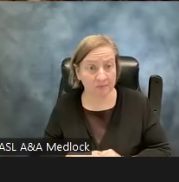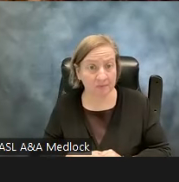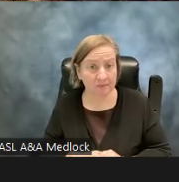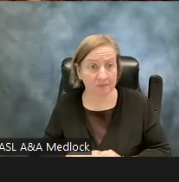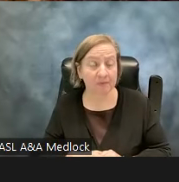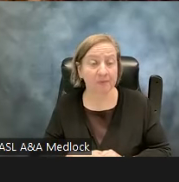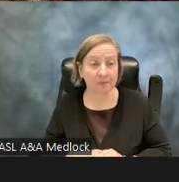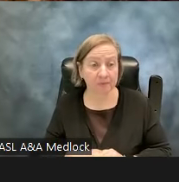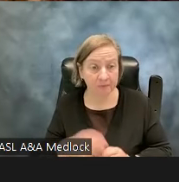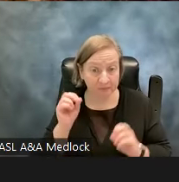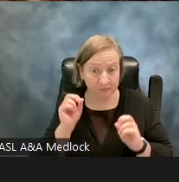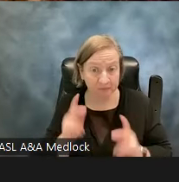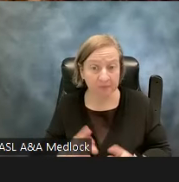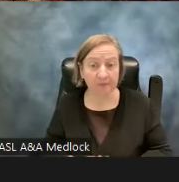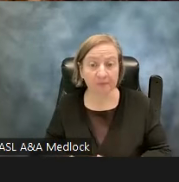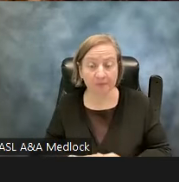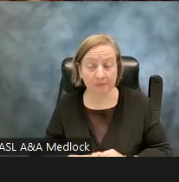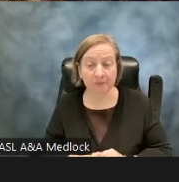Okay.